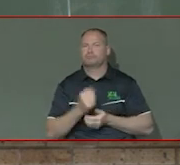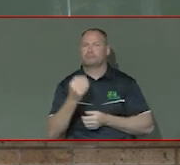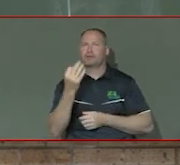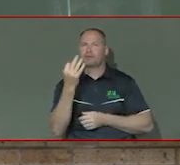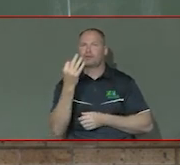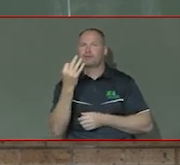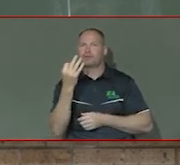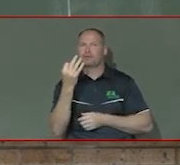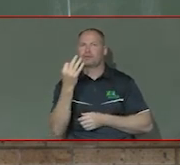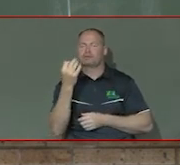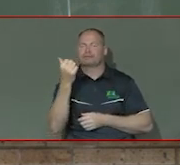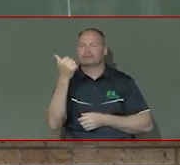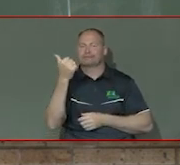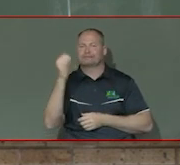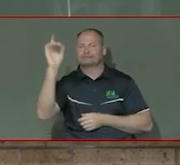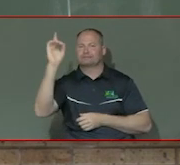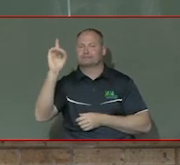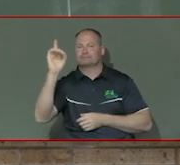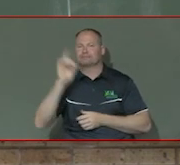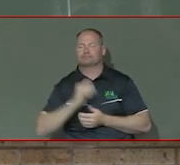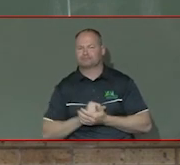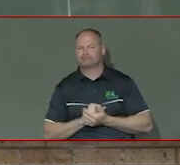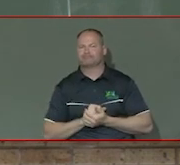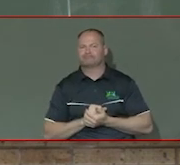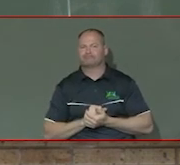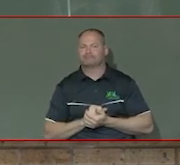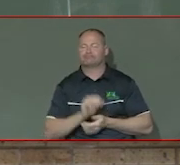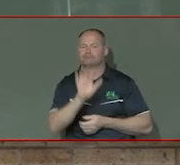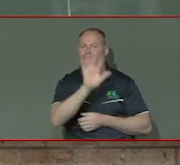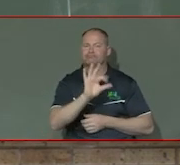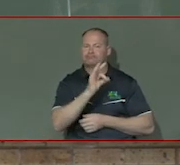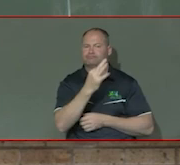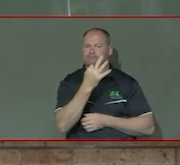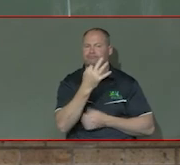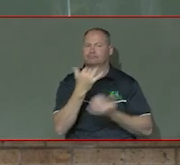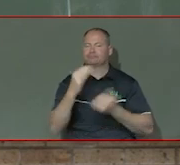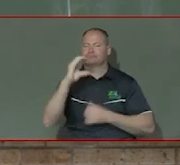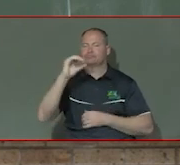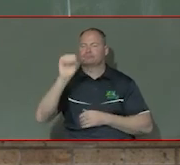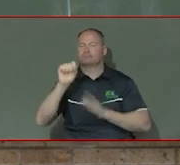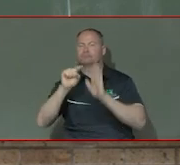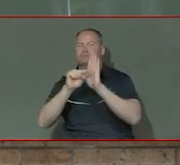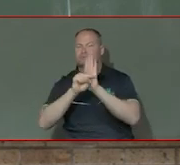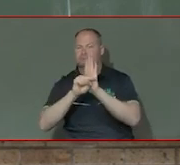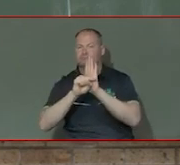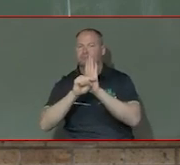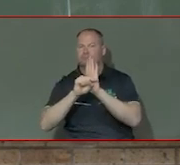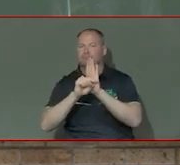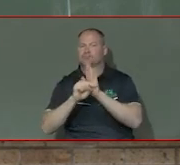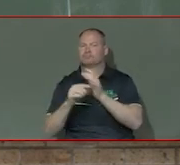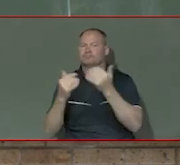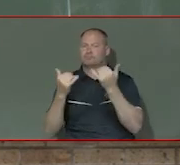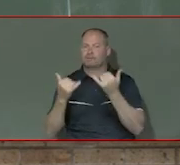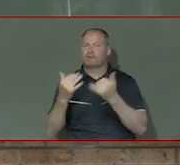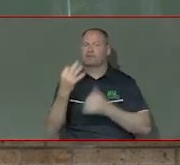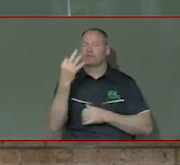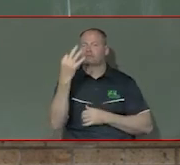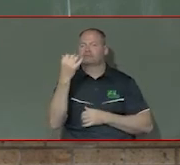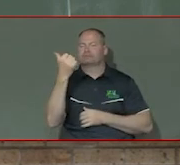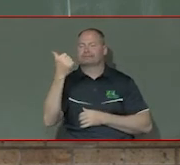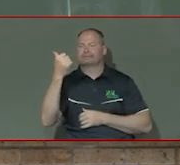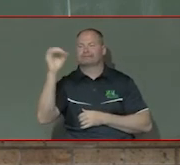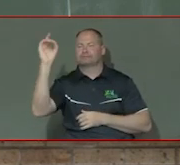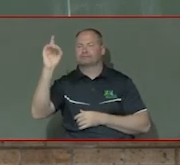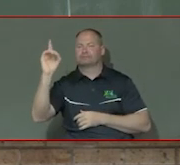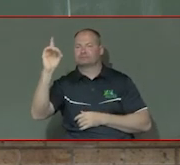36 degrees. Now, in the third quadrant, cos is negative, the cos of 36 degrees.